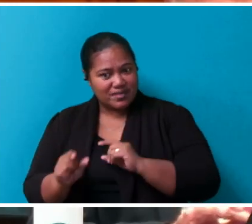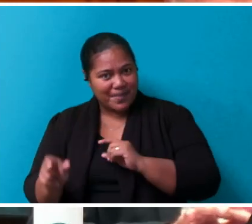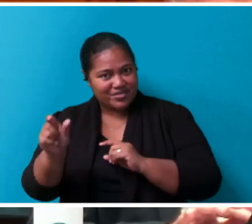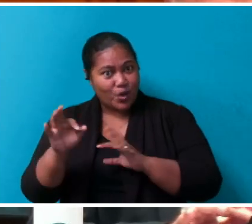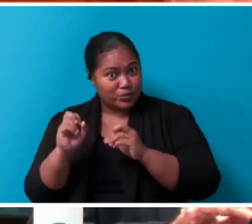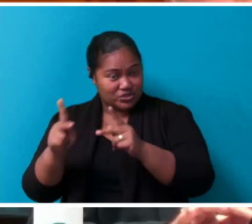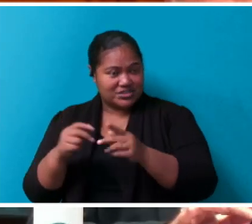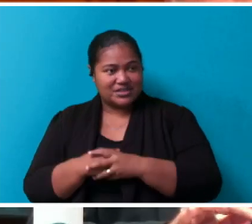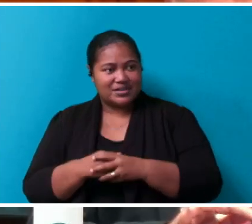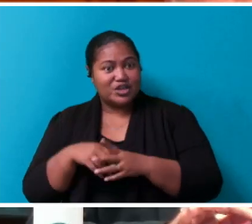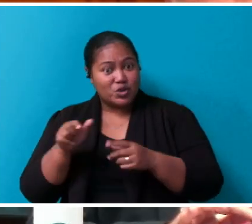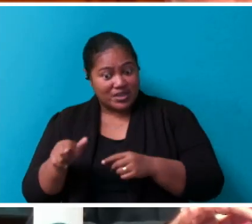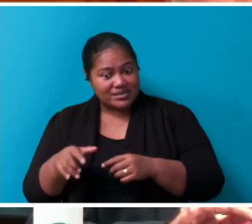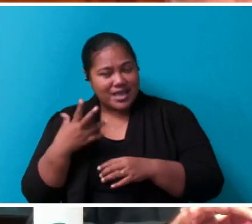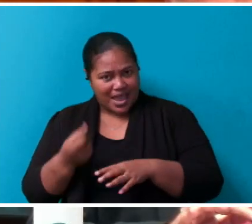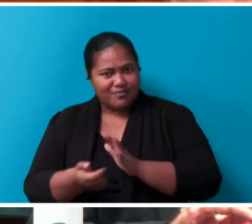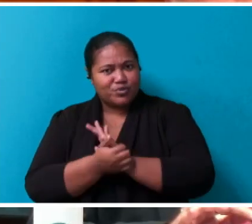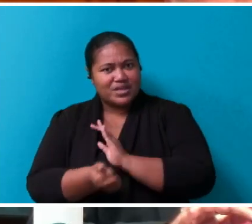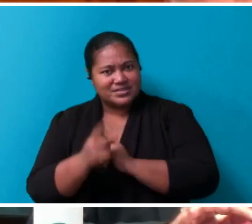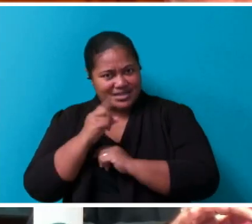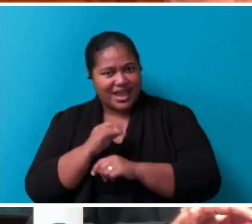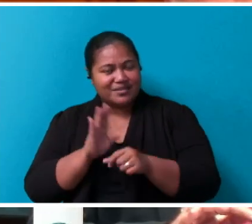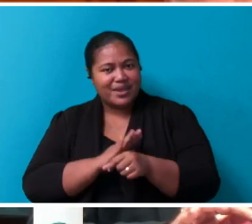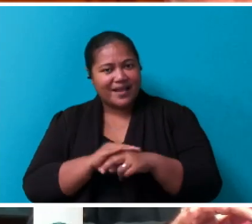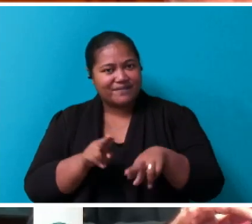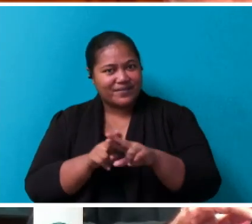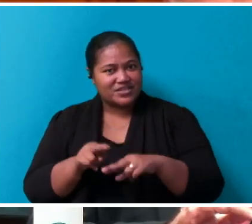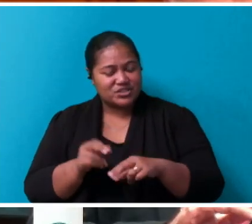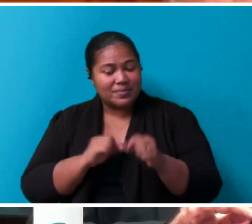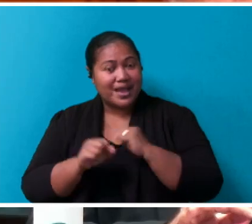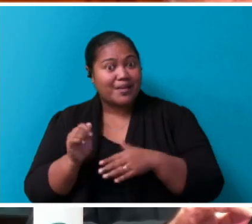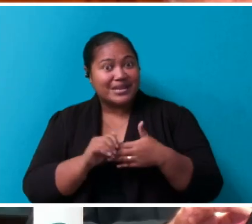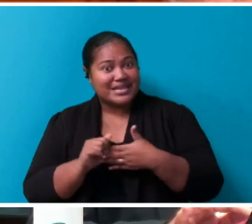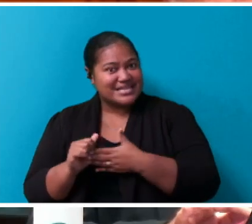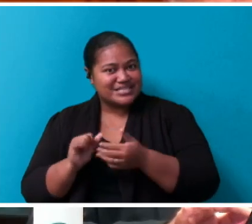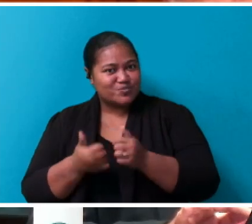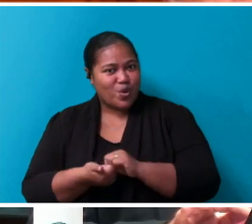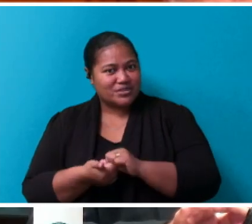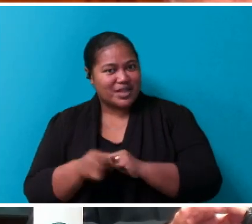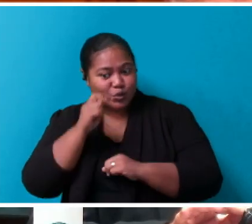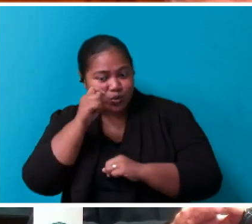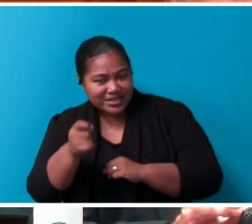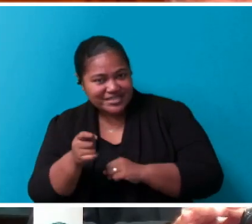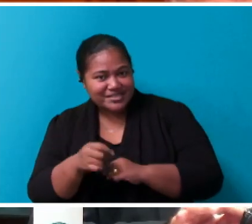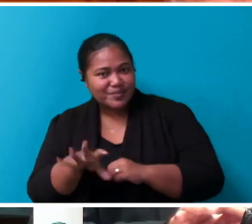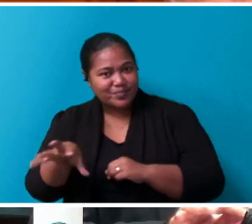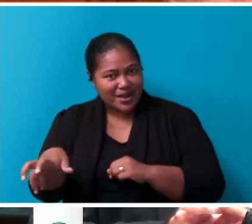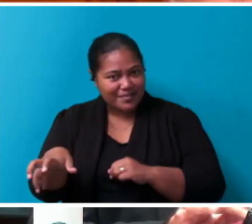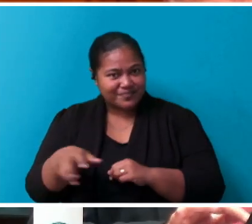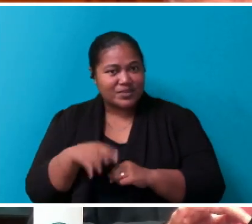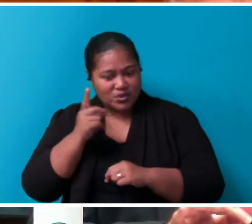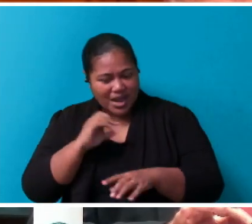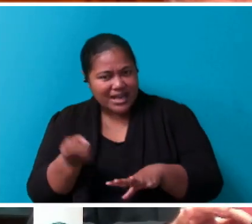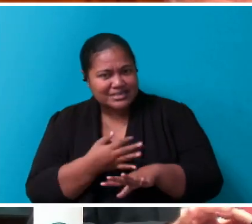has the potential to make Fiji a leading sports tourism hub and to inspire the next generation of Fijian